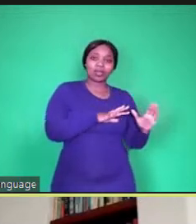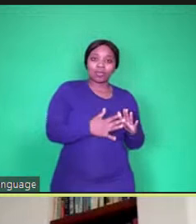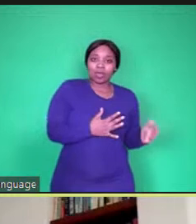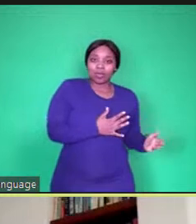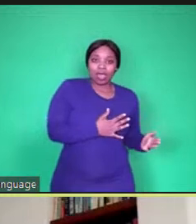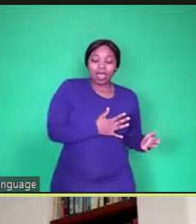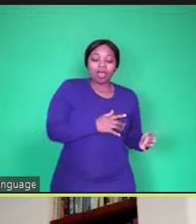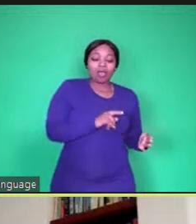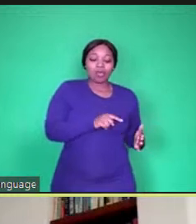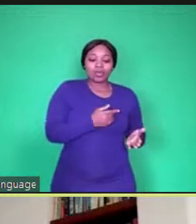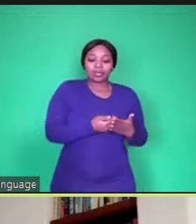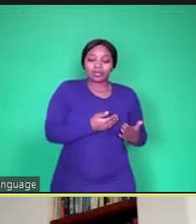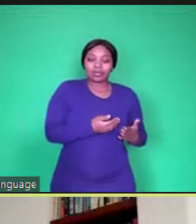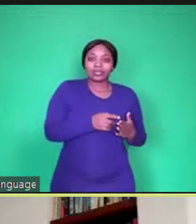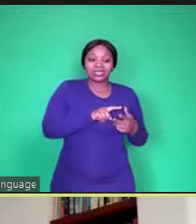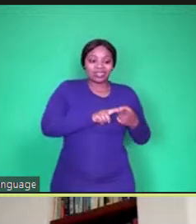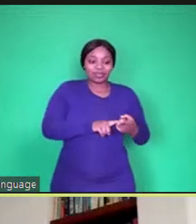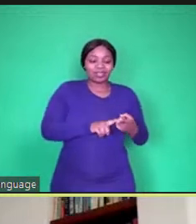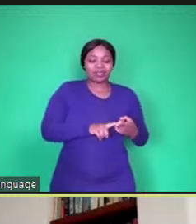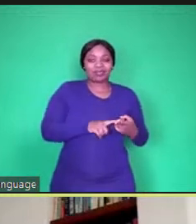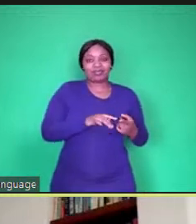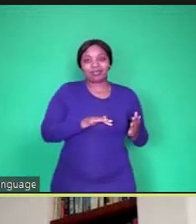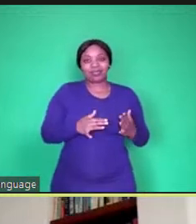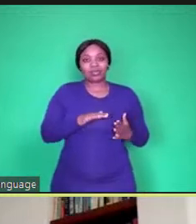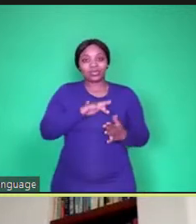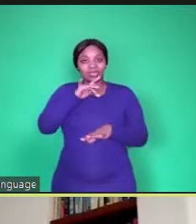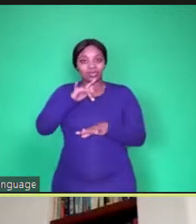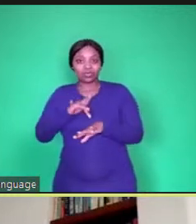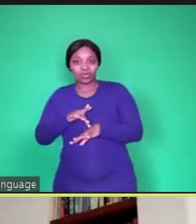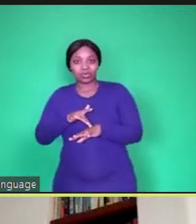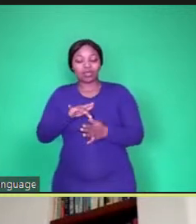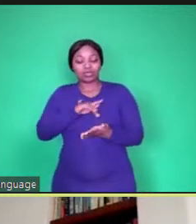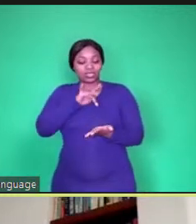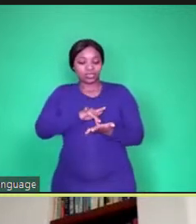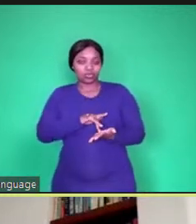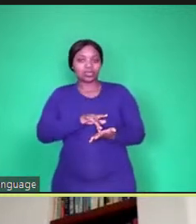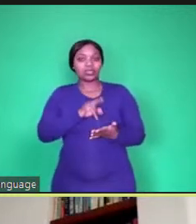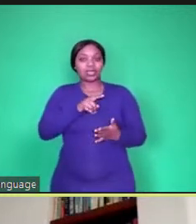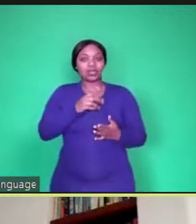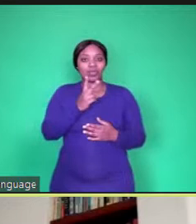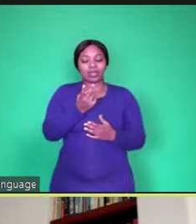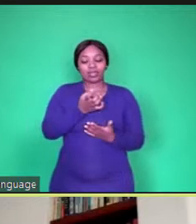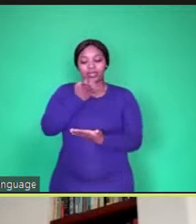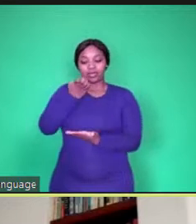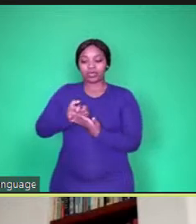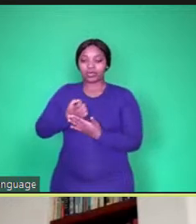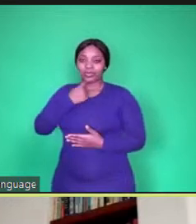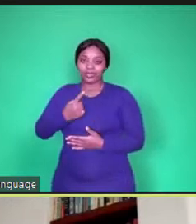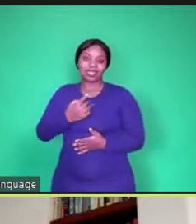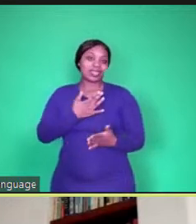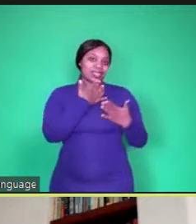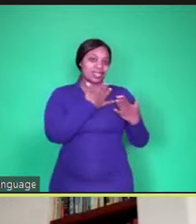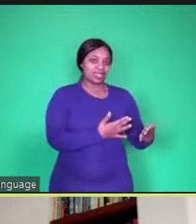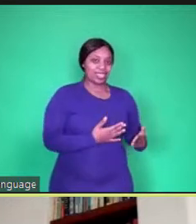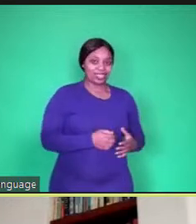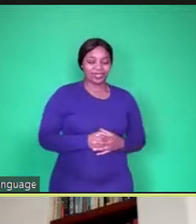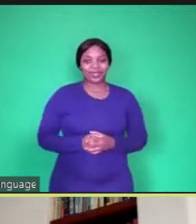or what economists refer to as the endogeneity of household formation. Thank you.